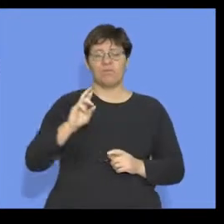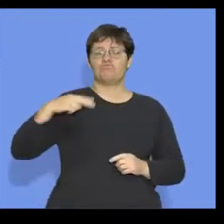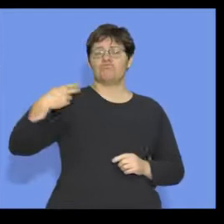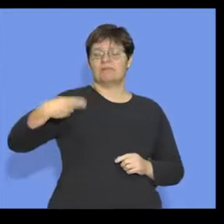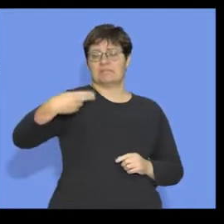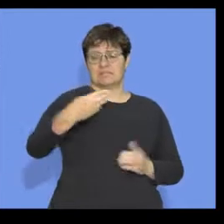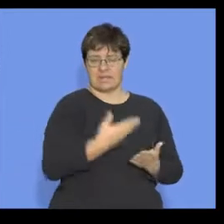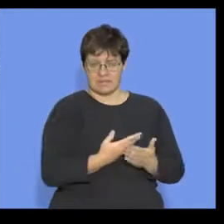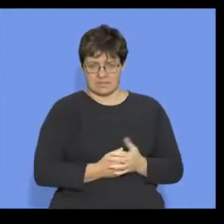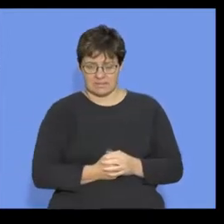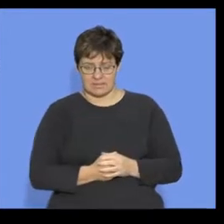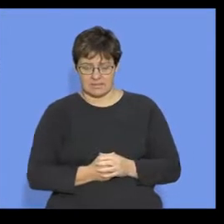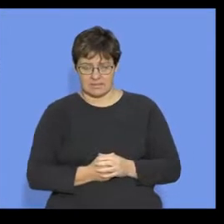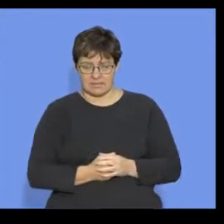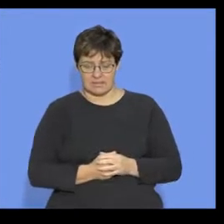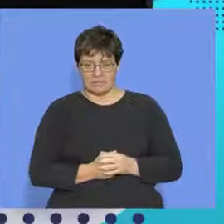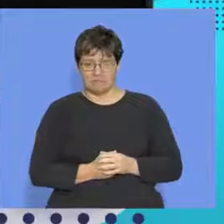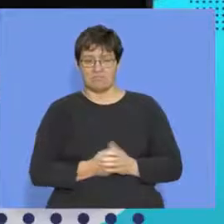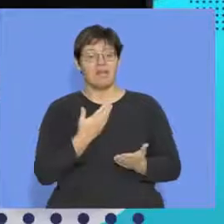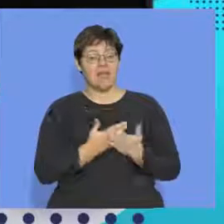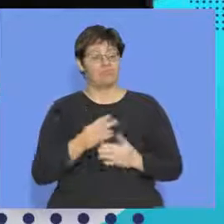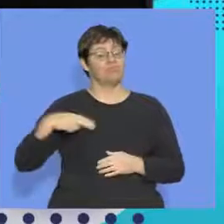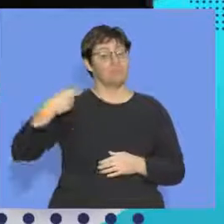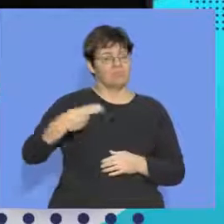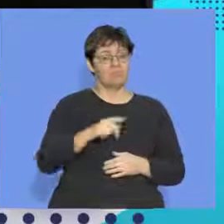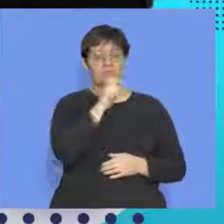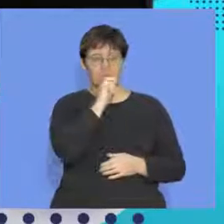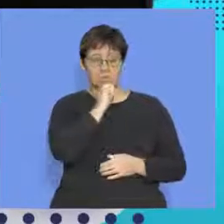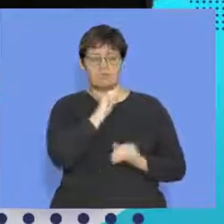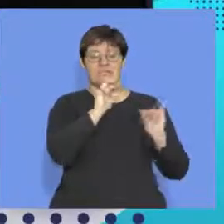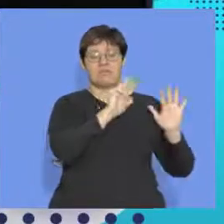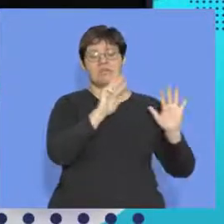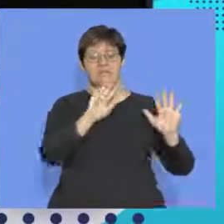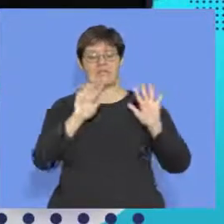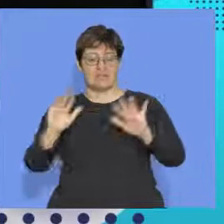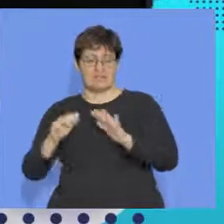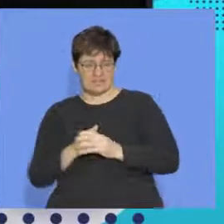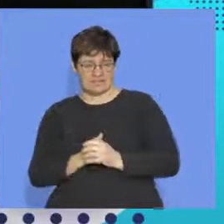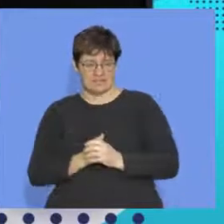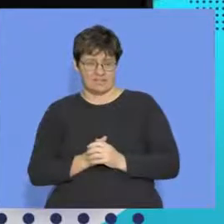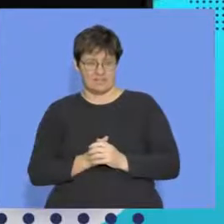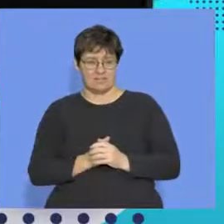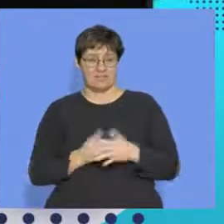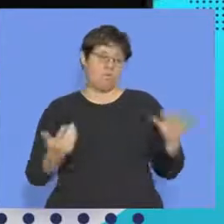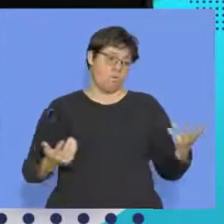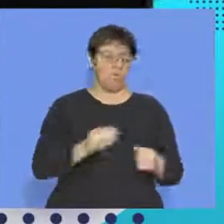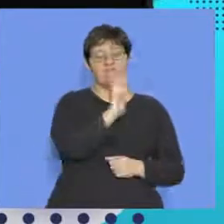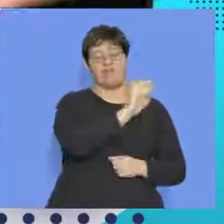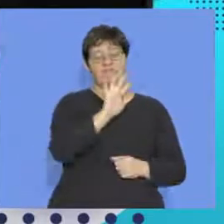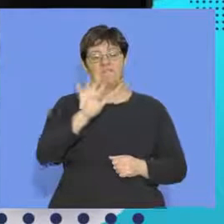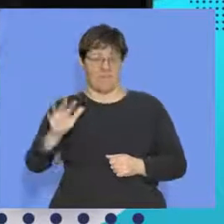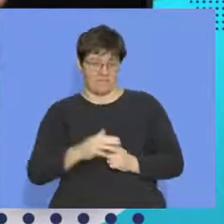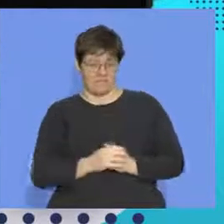repeated? Digits can be repeated. It implies I can use 9999. And so on. I can use 555